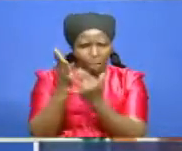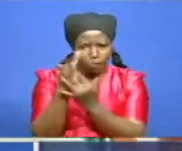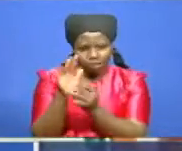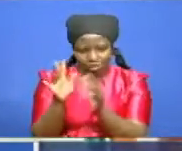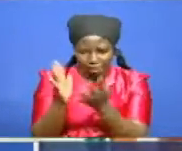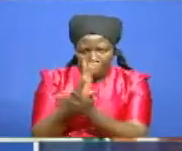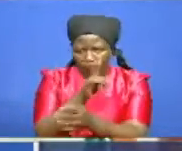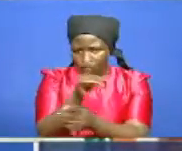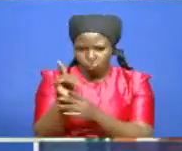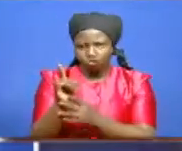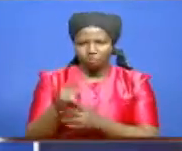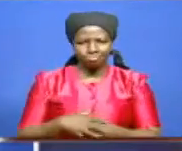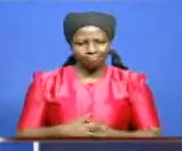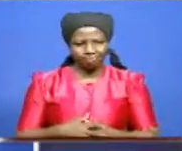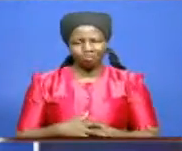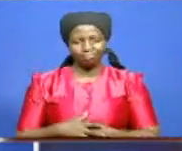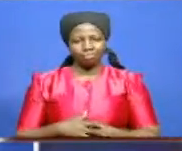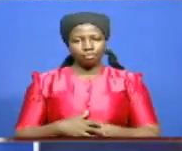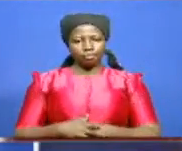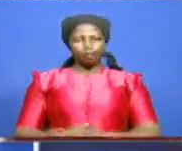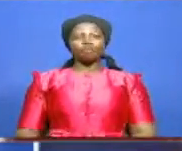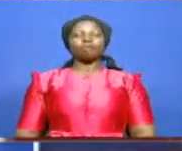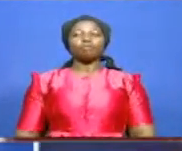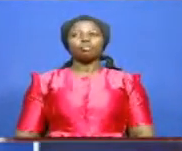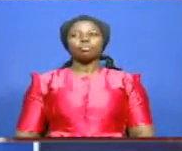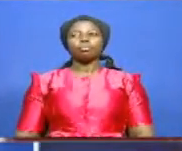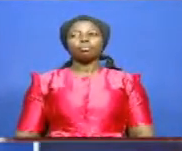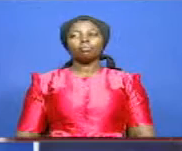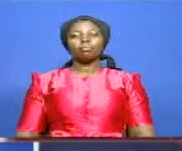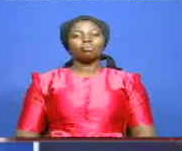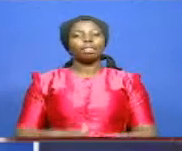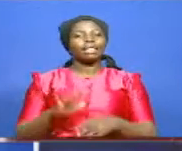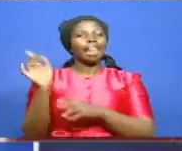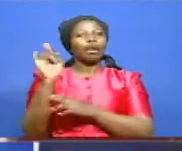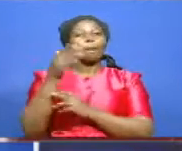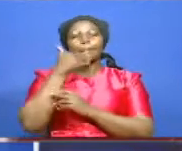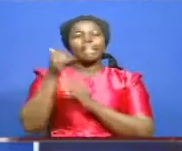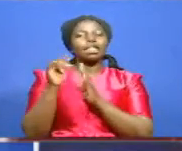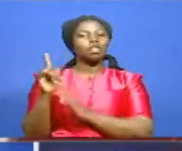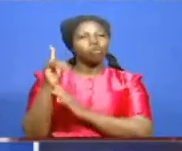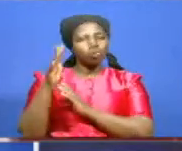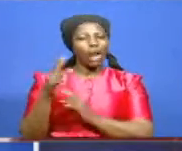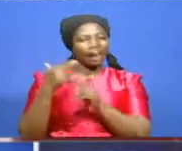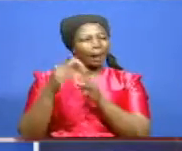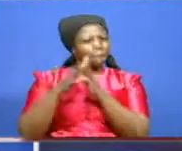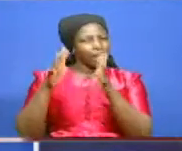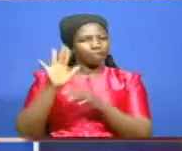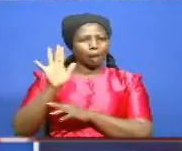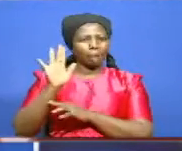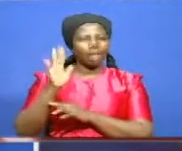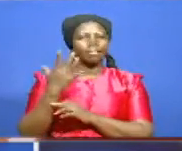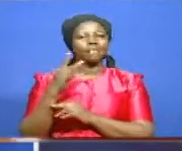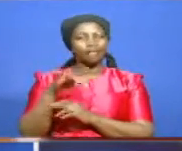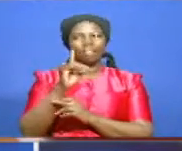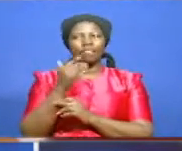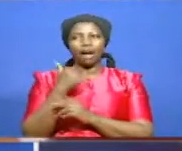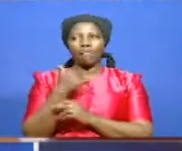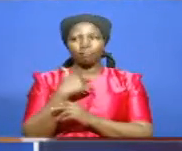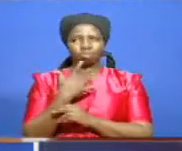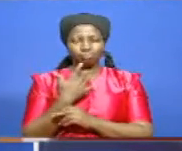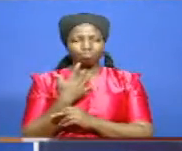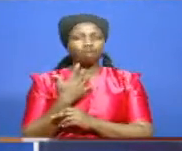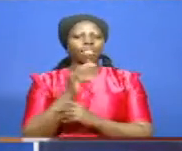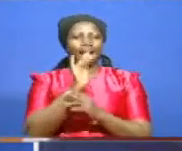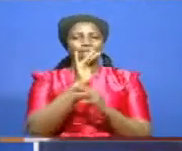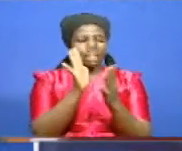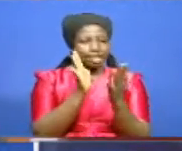Priority, why does it have to be there? The prominent Nairobi-based lawyer who had petitioned the commission to have Deputy Chief Justice Philomena